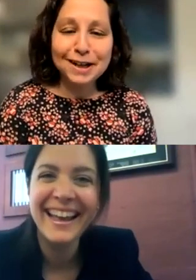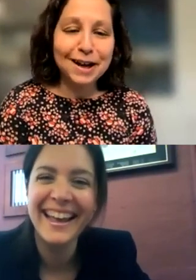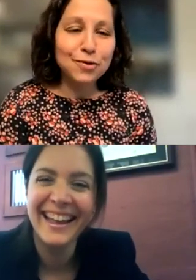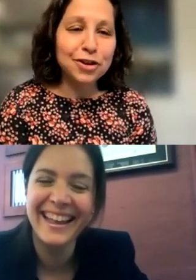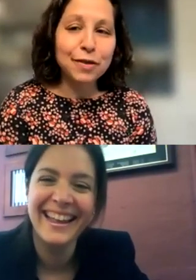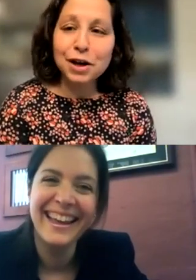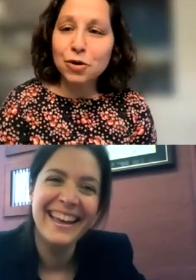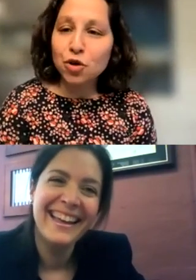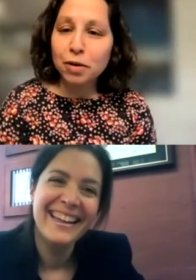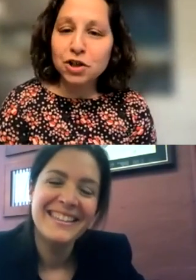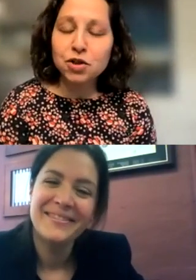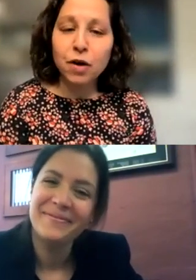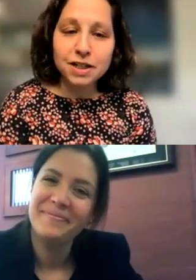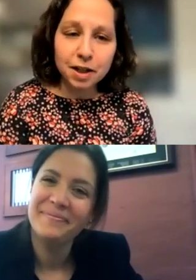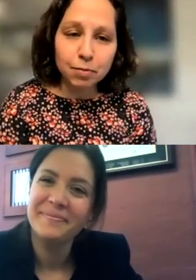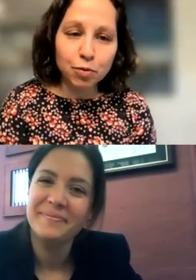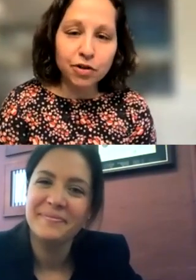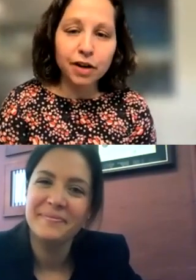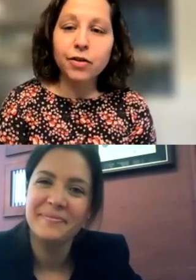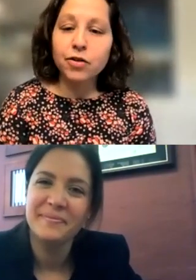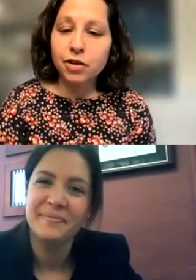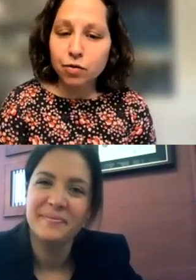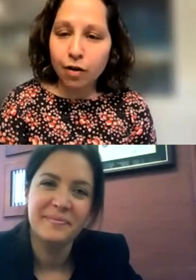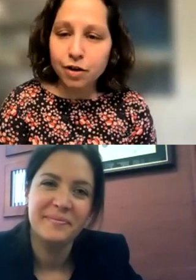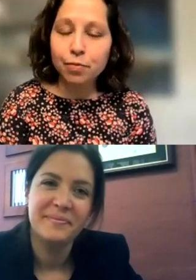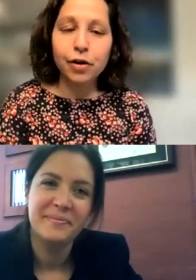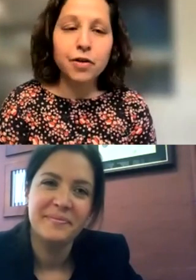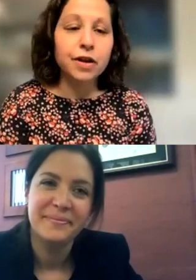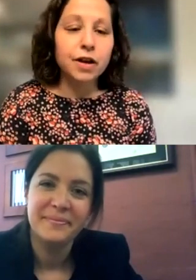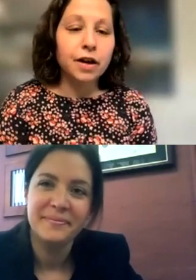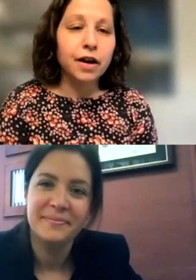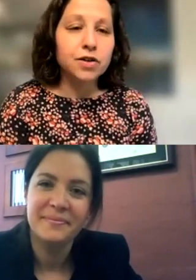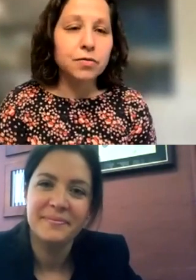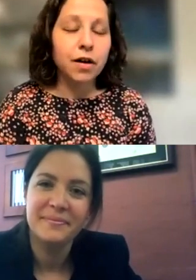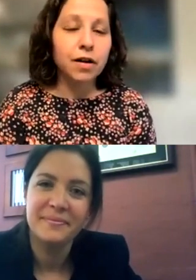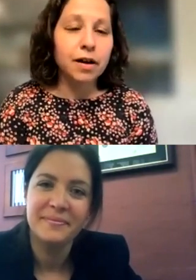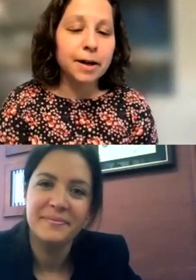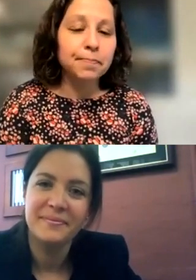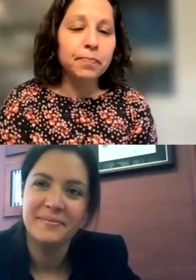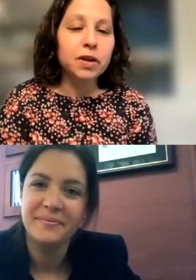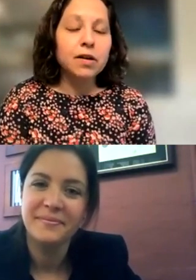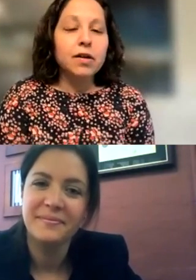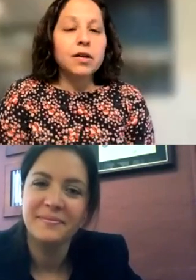evaluation, I will say thank you so much to our team of presenters and to our interpreters, to our